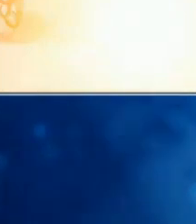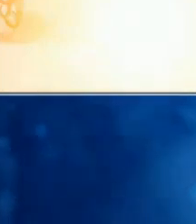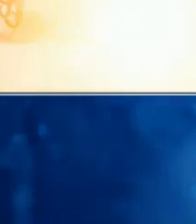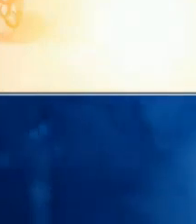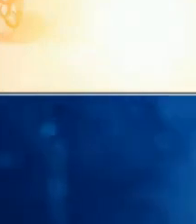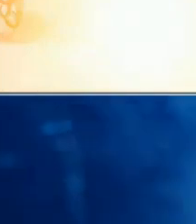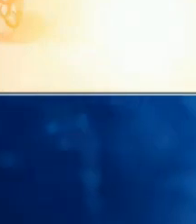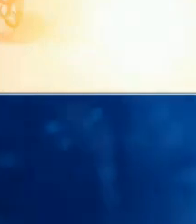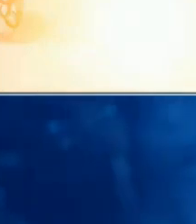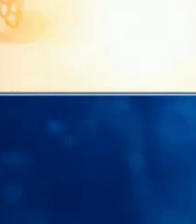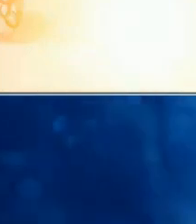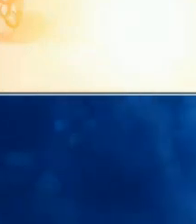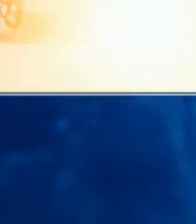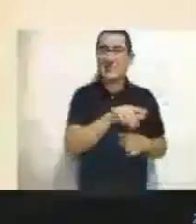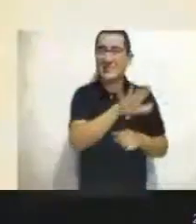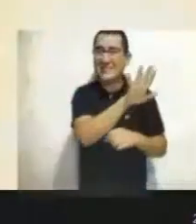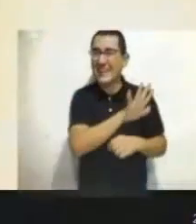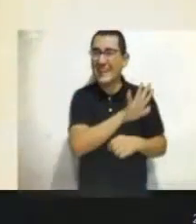called up.